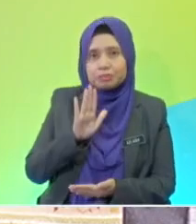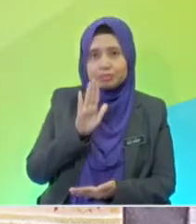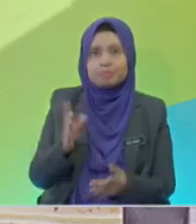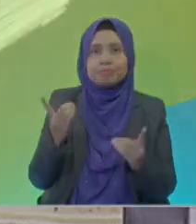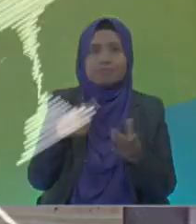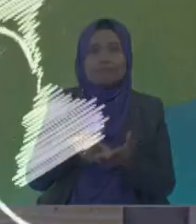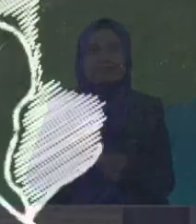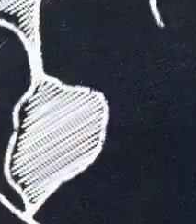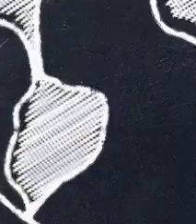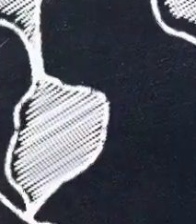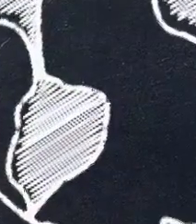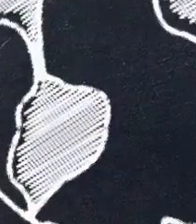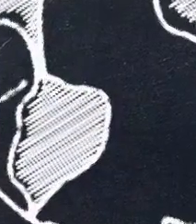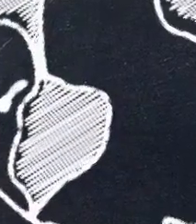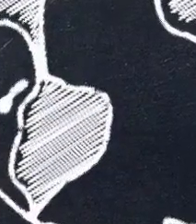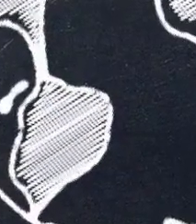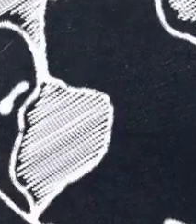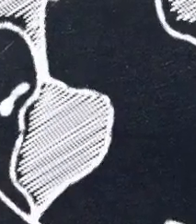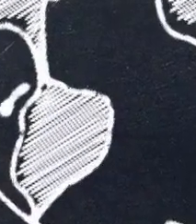home.